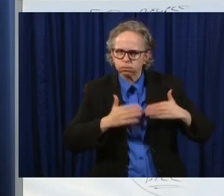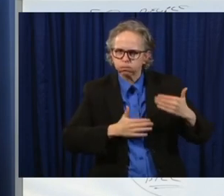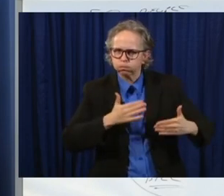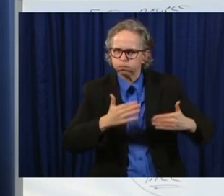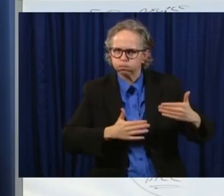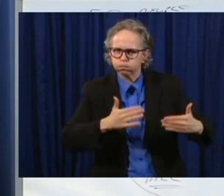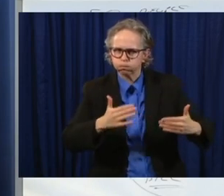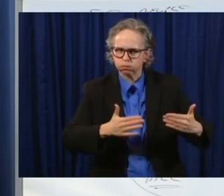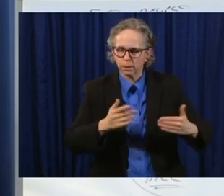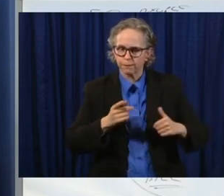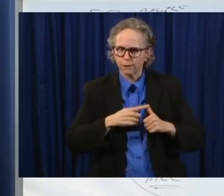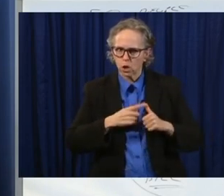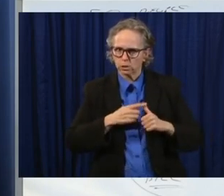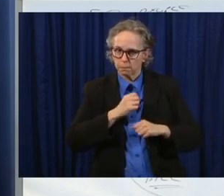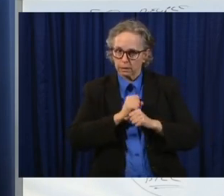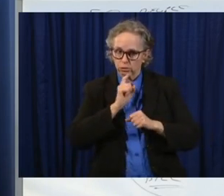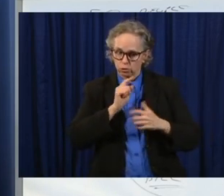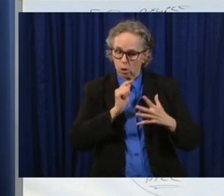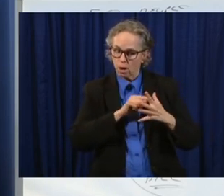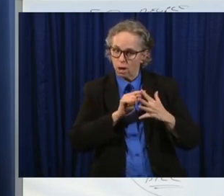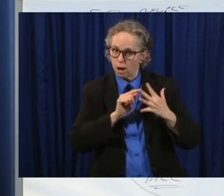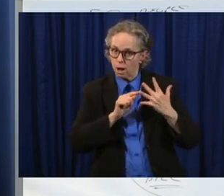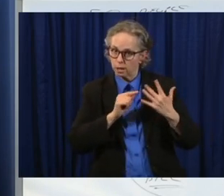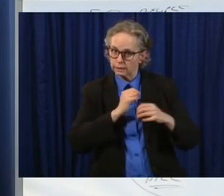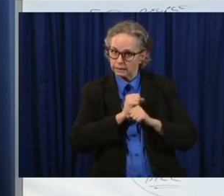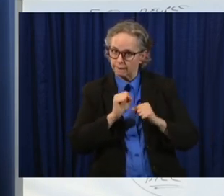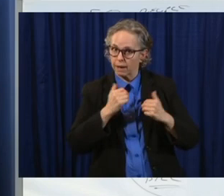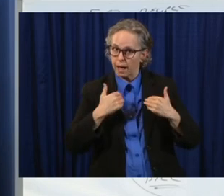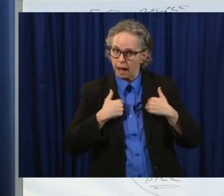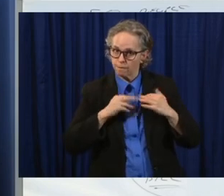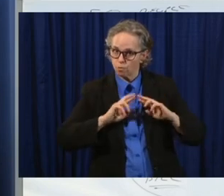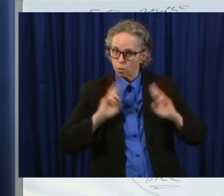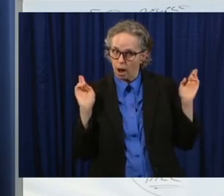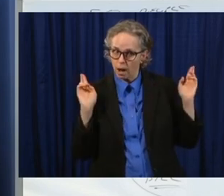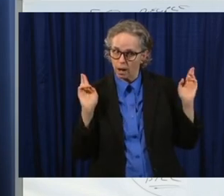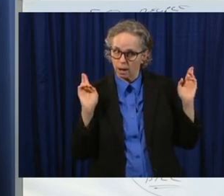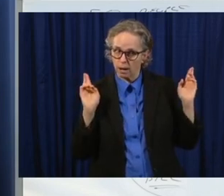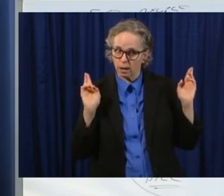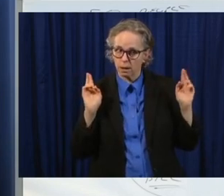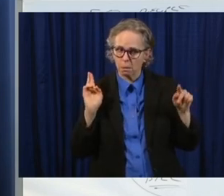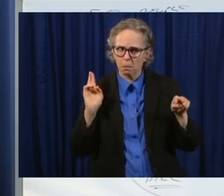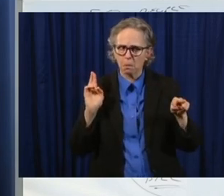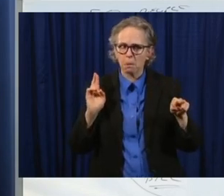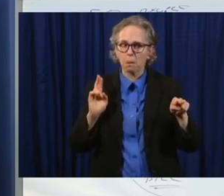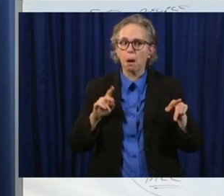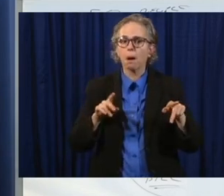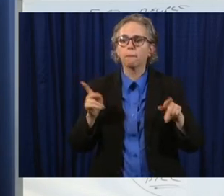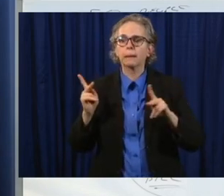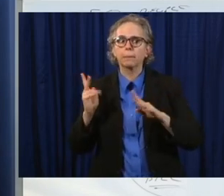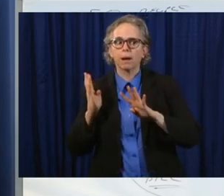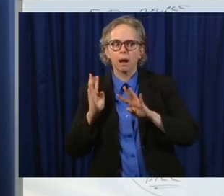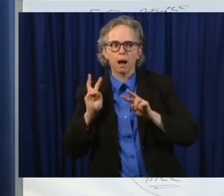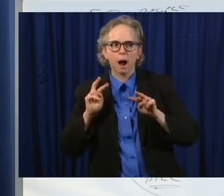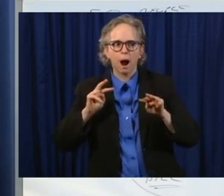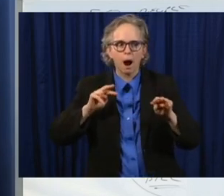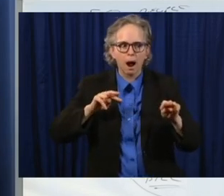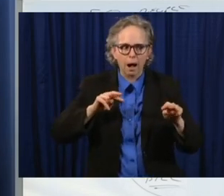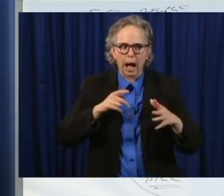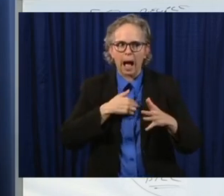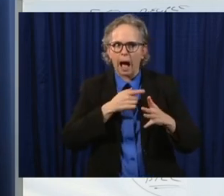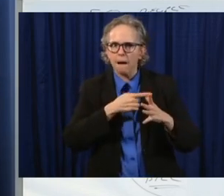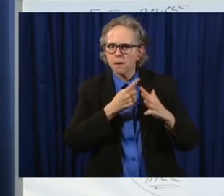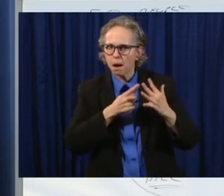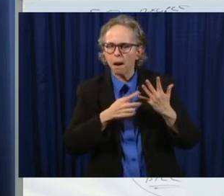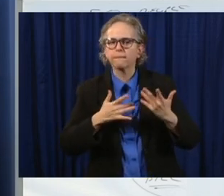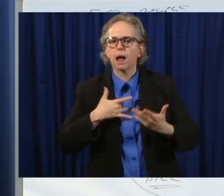people can look up and say, such and such business is open. Well, they must have the safeguards in place. Let's go see, check this